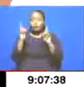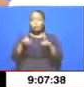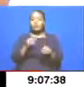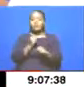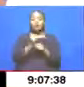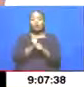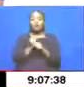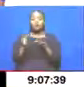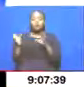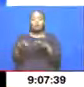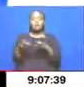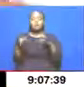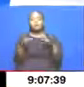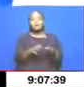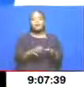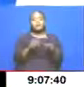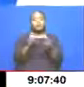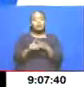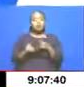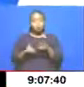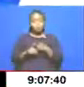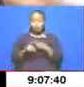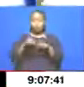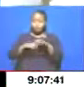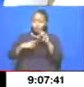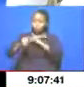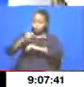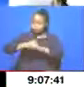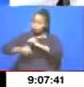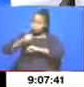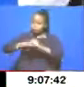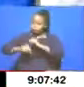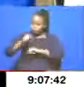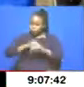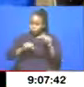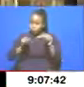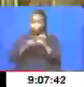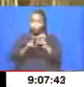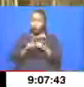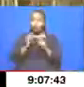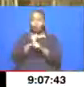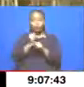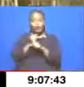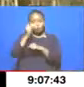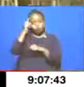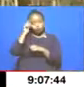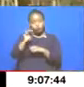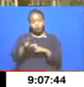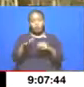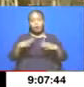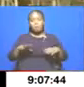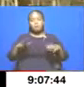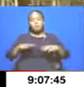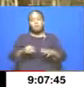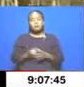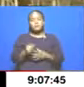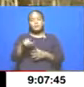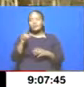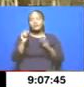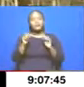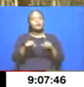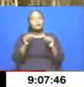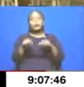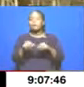also. And as you work for the party, you're also working for your people. So very, very possible somebody has